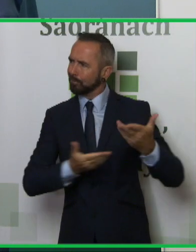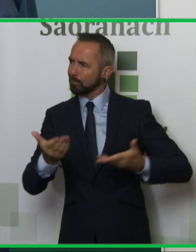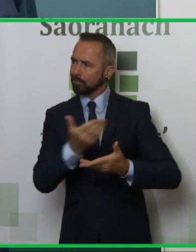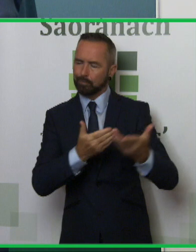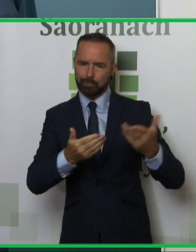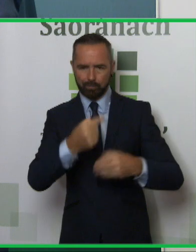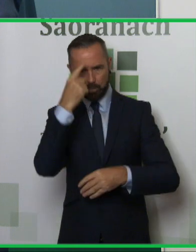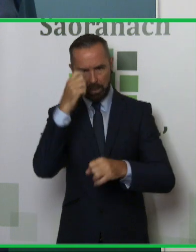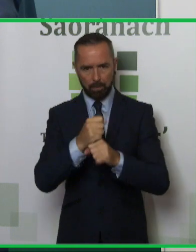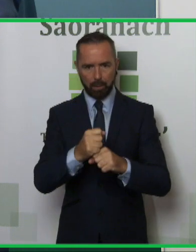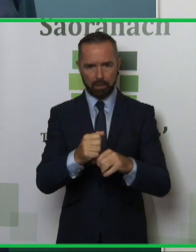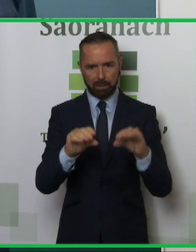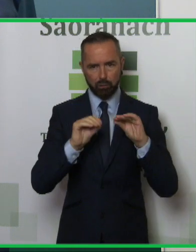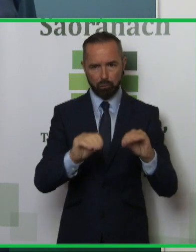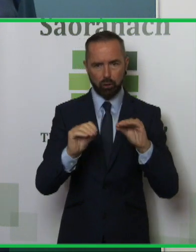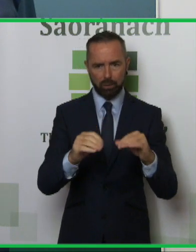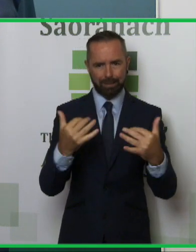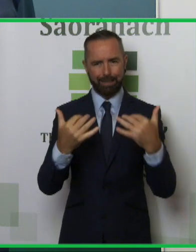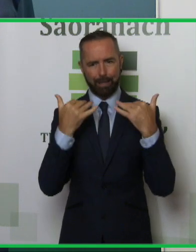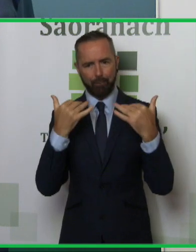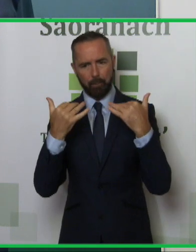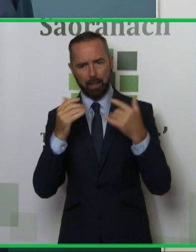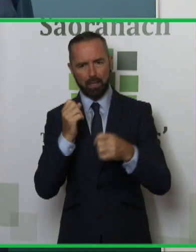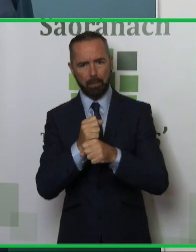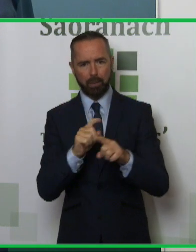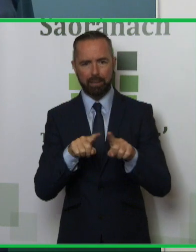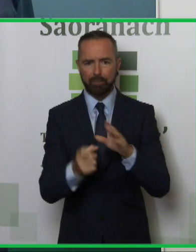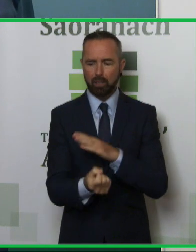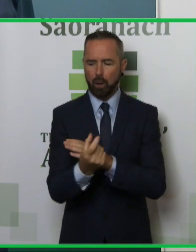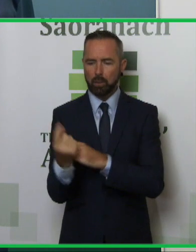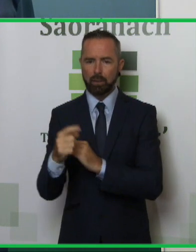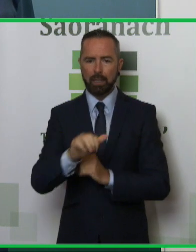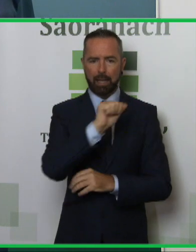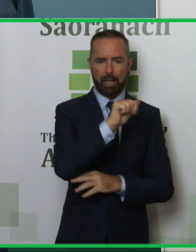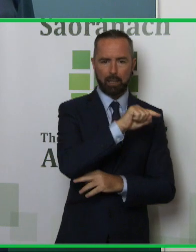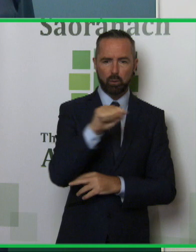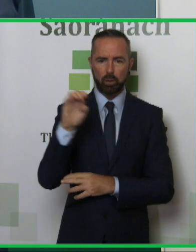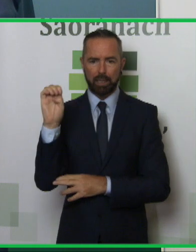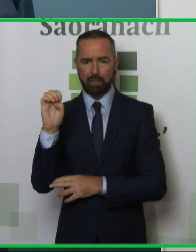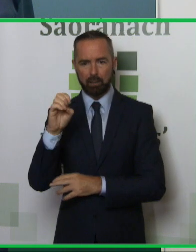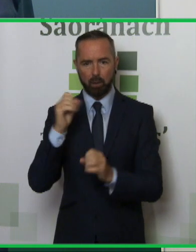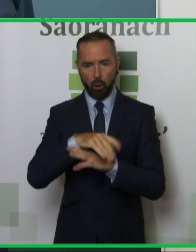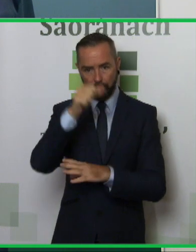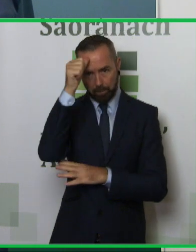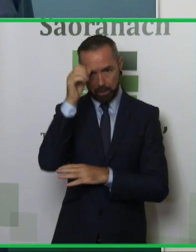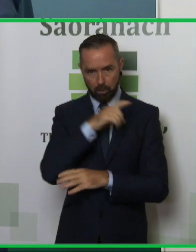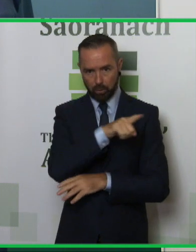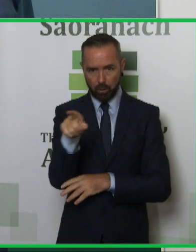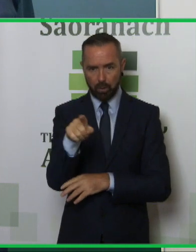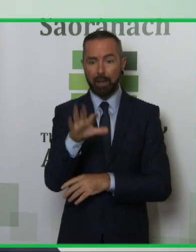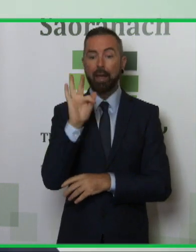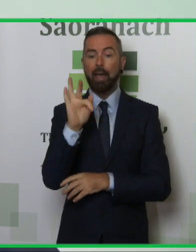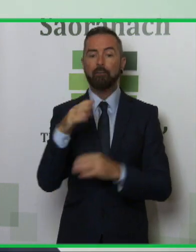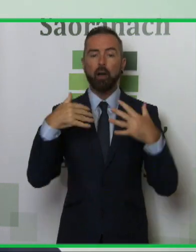the information about the options A to E are familiar to you. Option F then is that hybrid